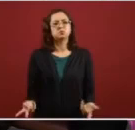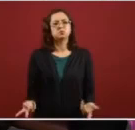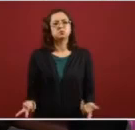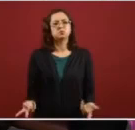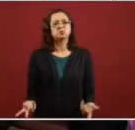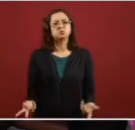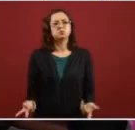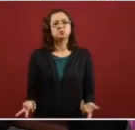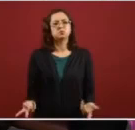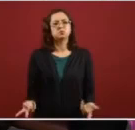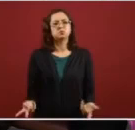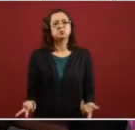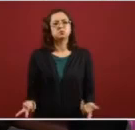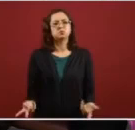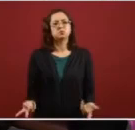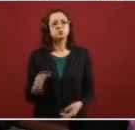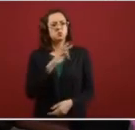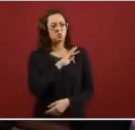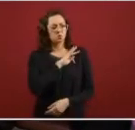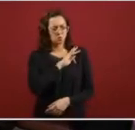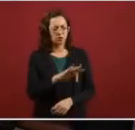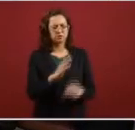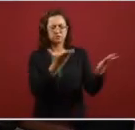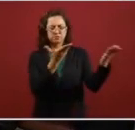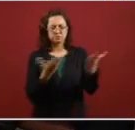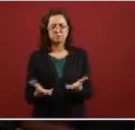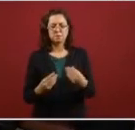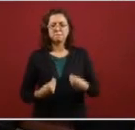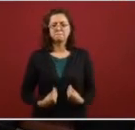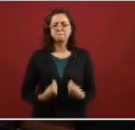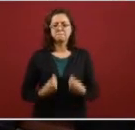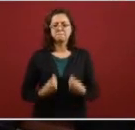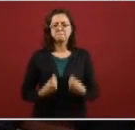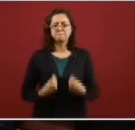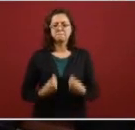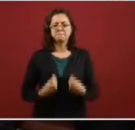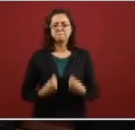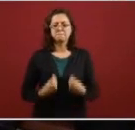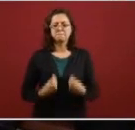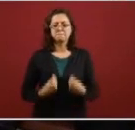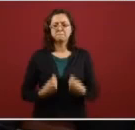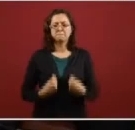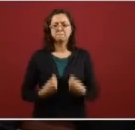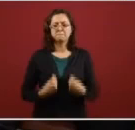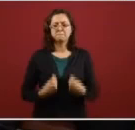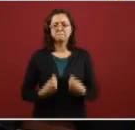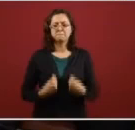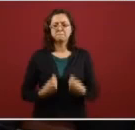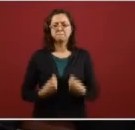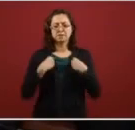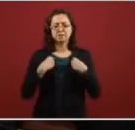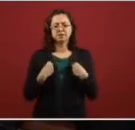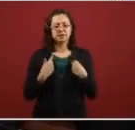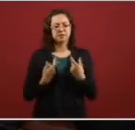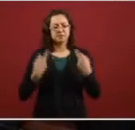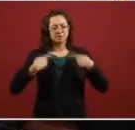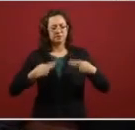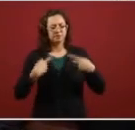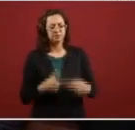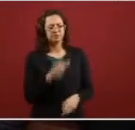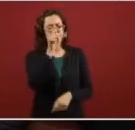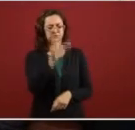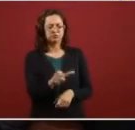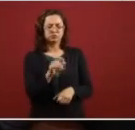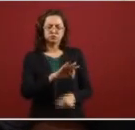offer protection and to protect a la vida y a la integridad, the life and the integrity de